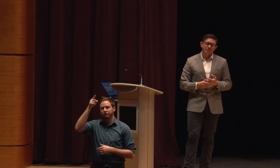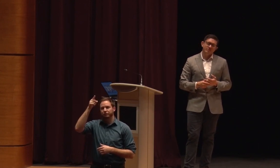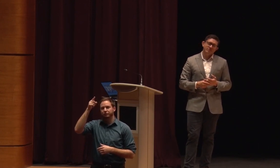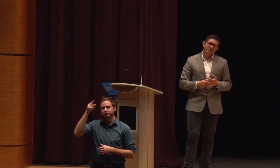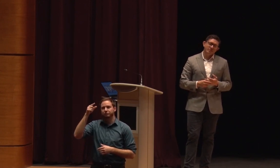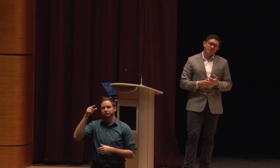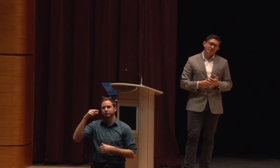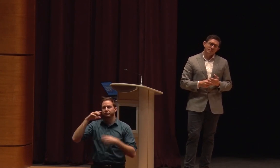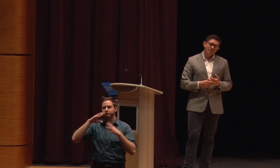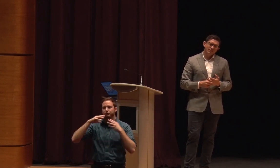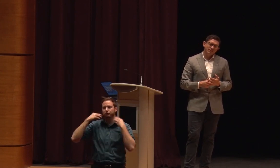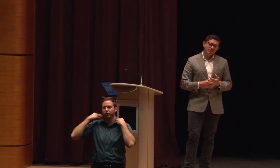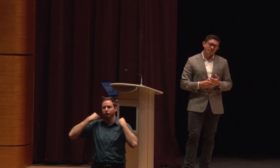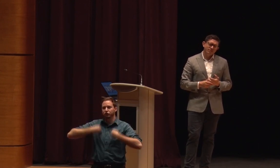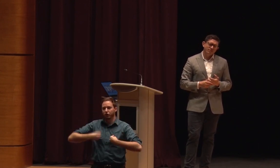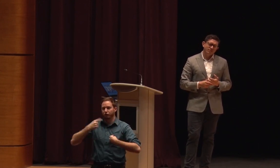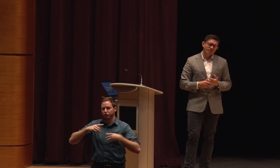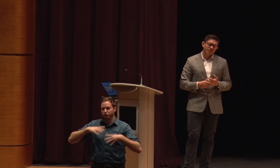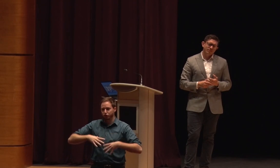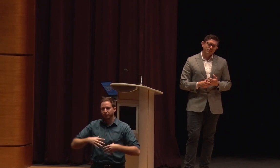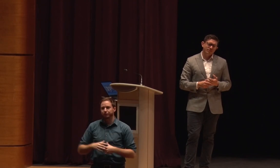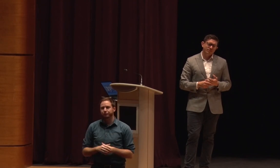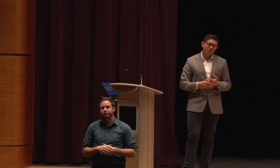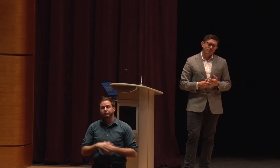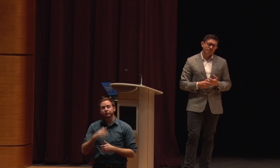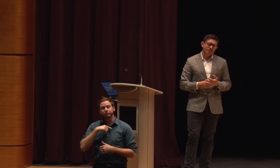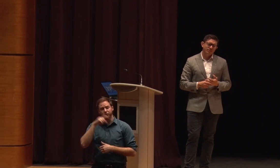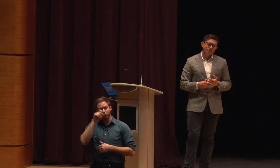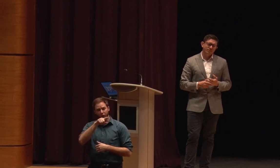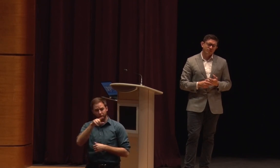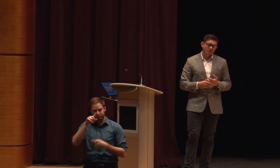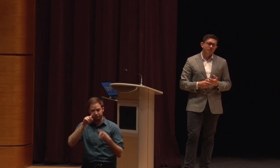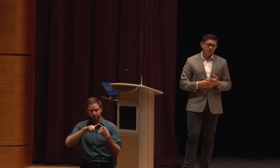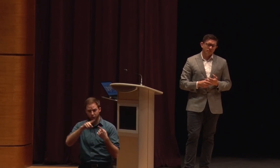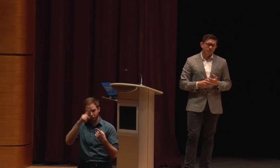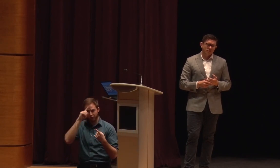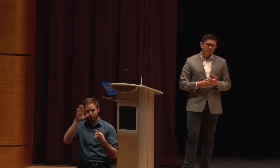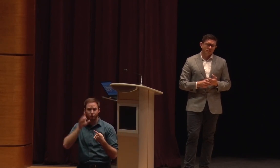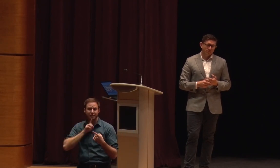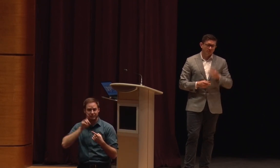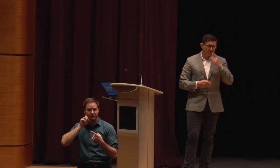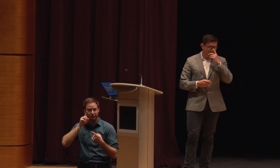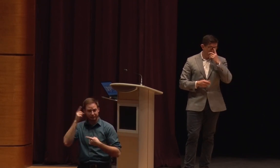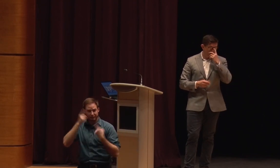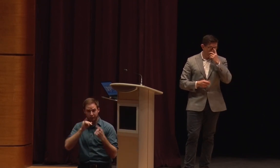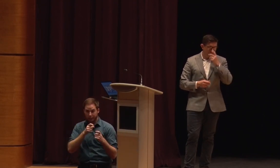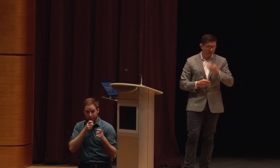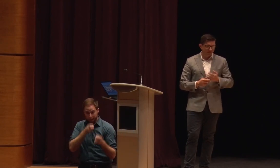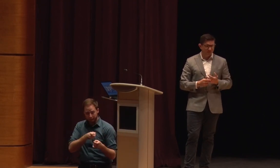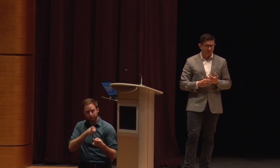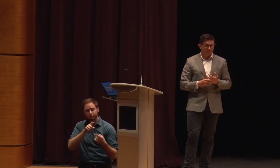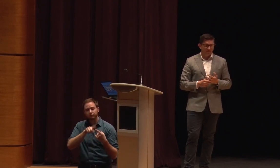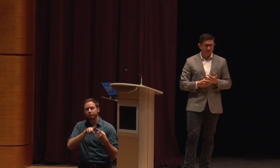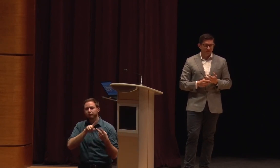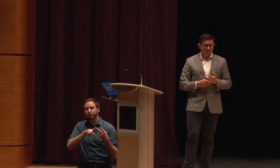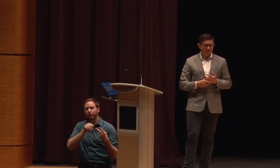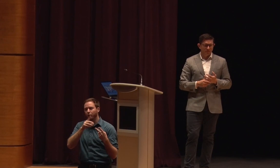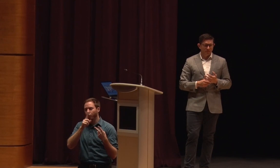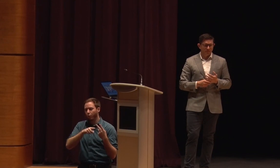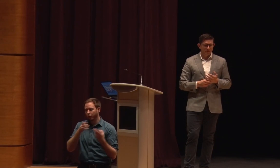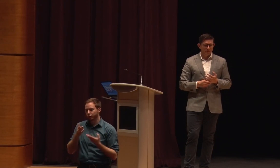your deafness to be a gift? And what have you brought to the table for Amazon that's informed the